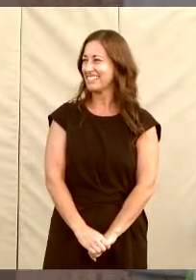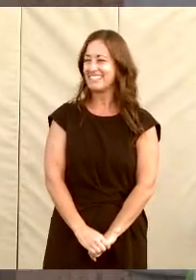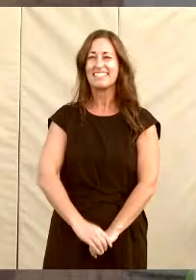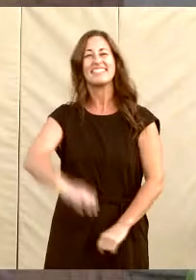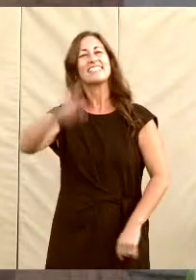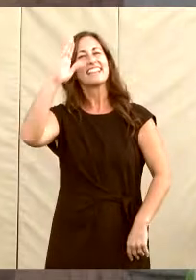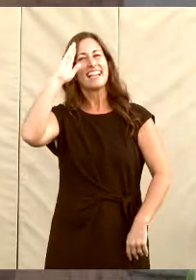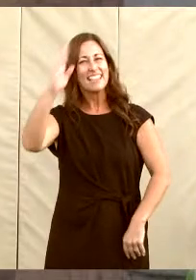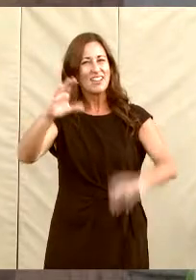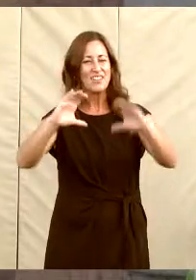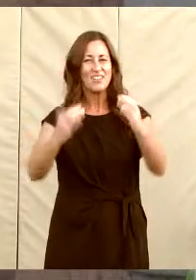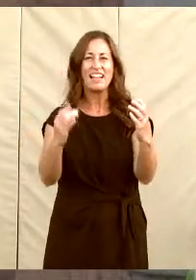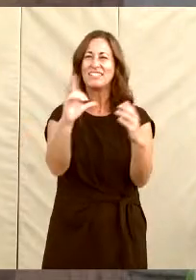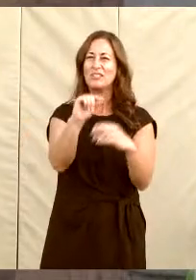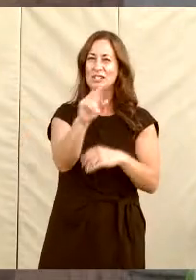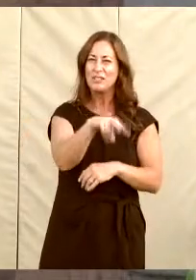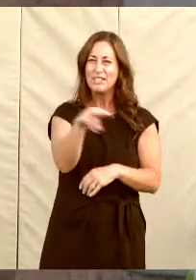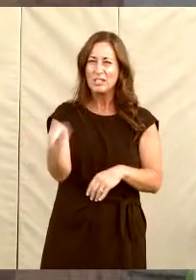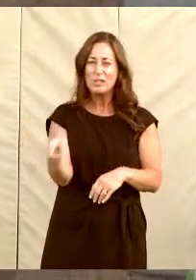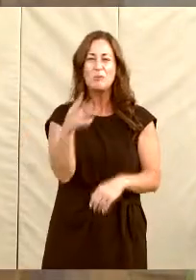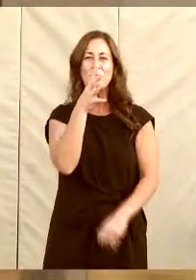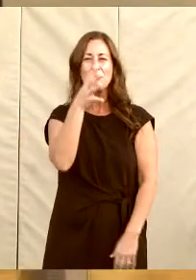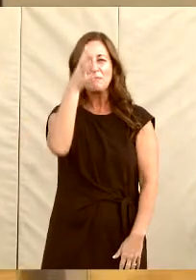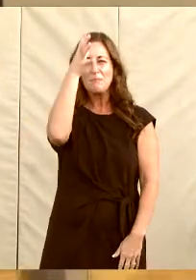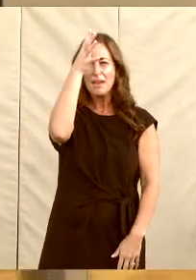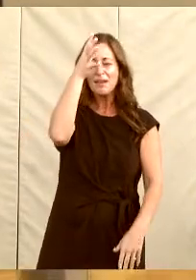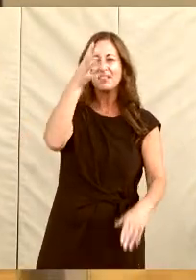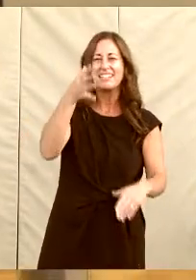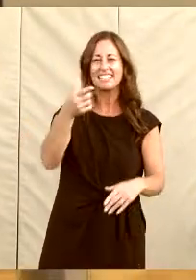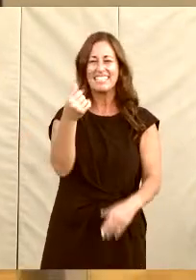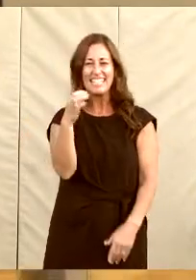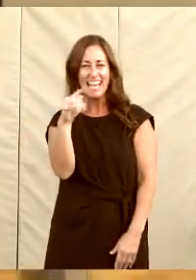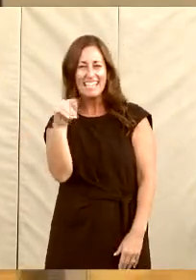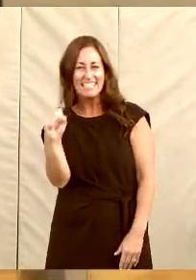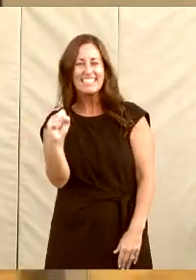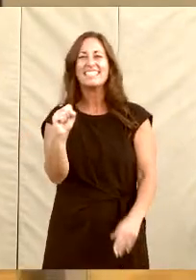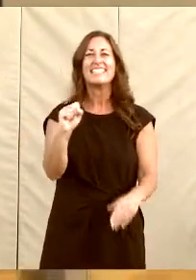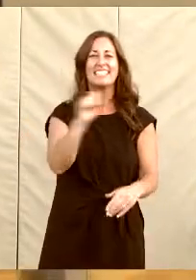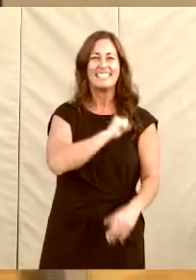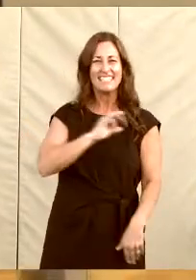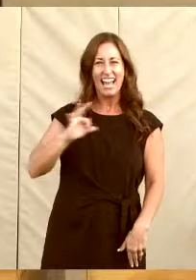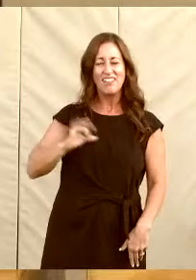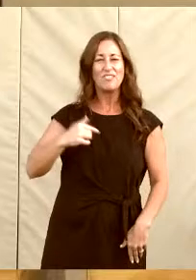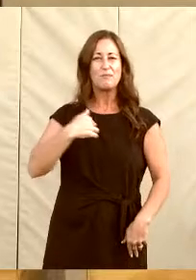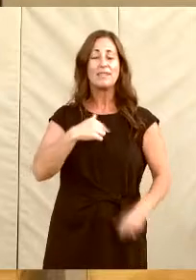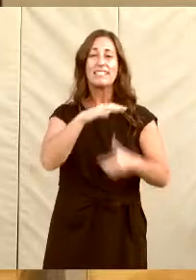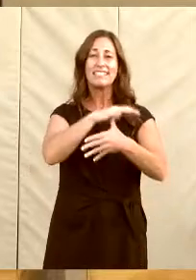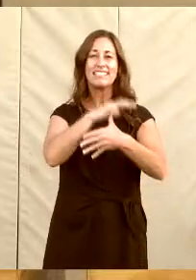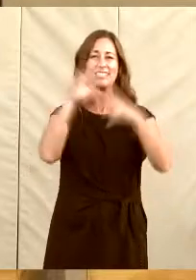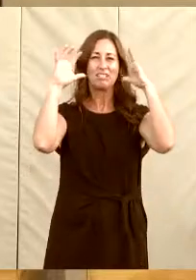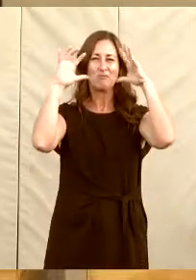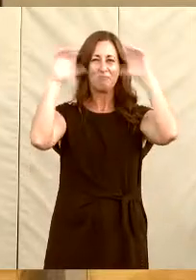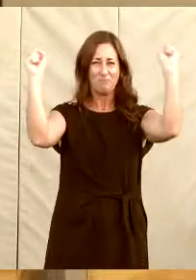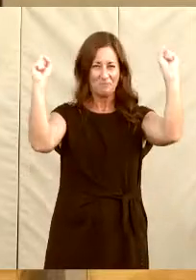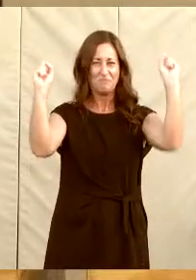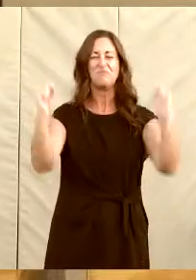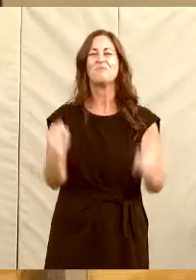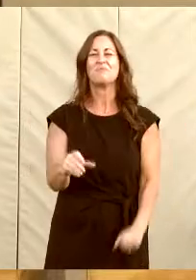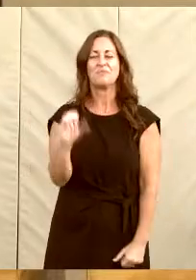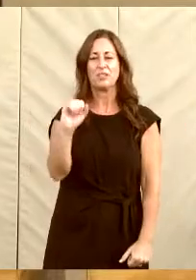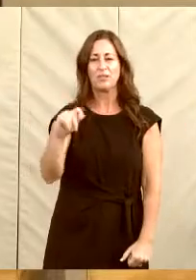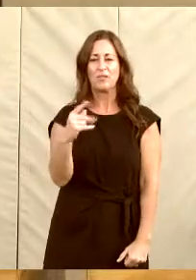Hello, class of 2022, parents, guests, and staff. I am your senior class president, Sophia Gooch